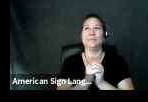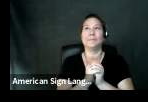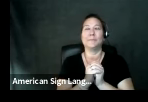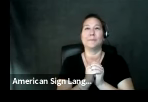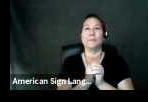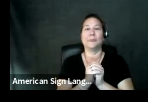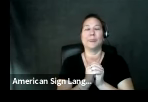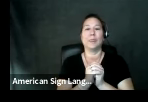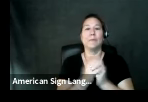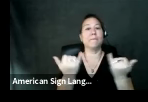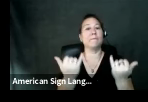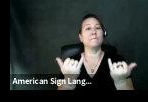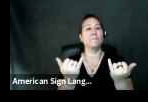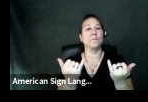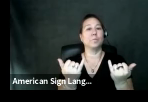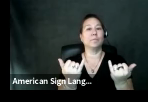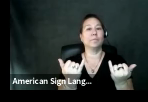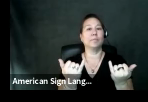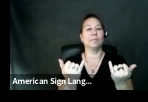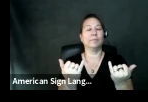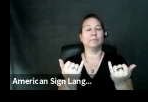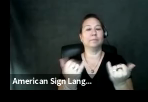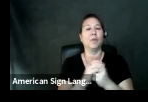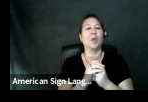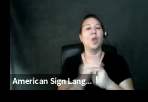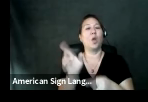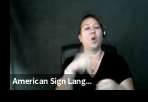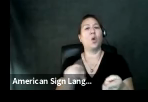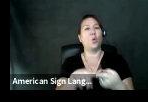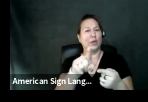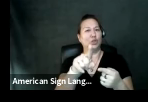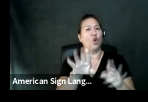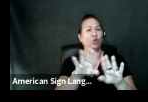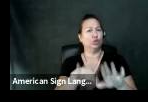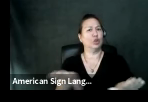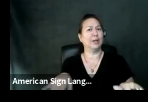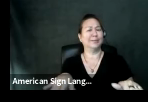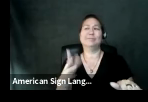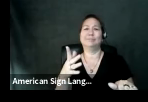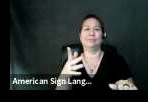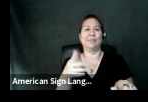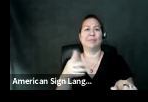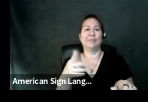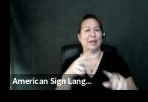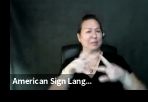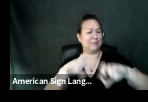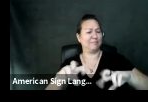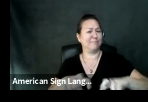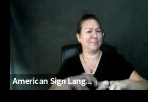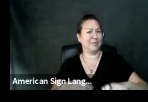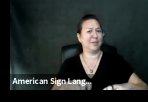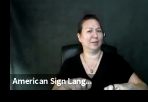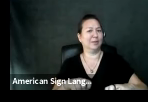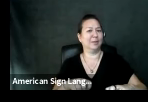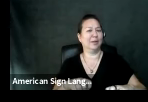moving along, once your child has been assessed for special educational services, or once your child is